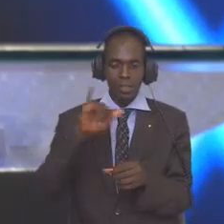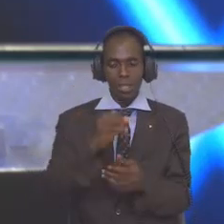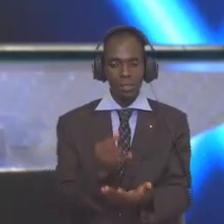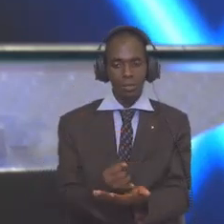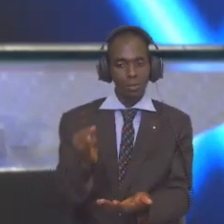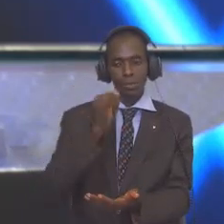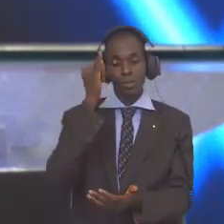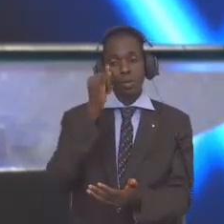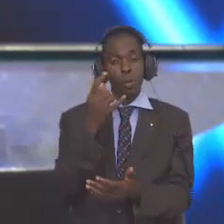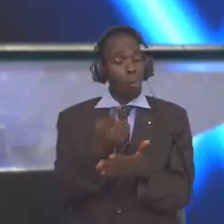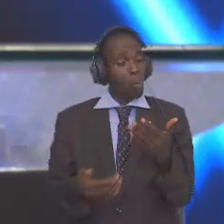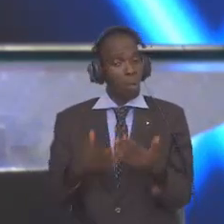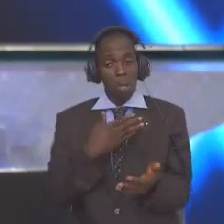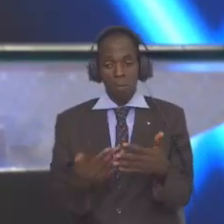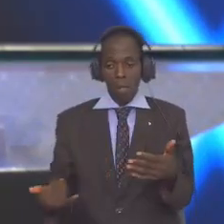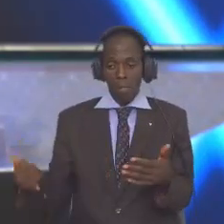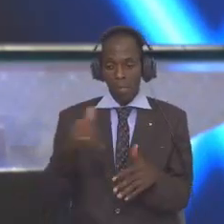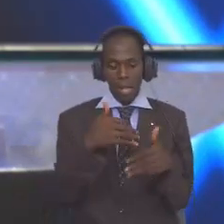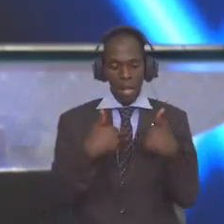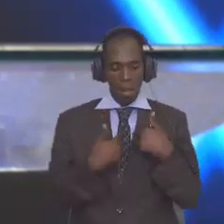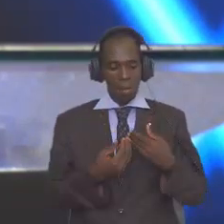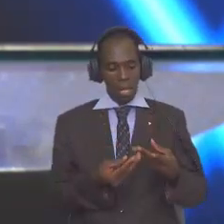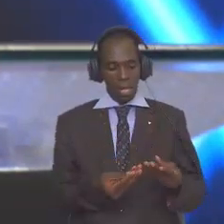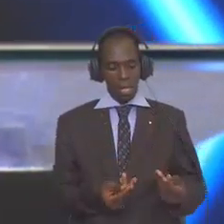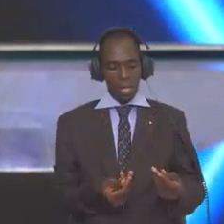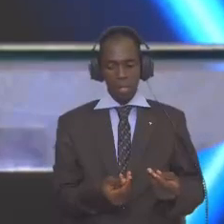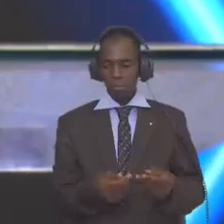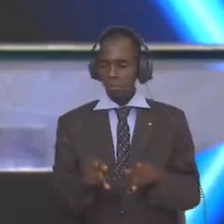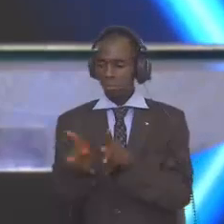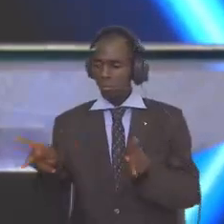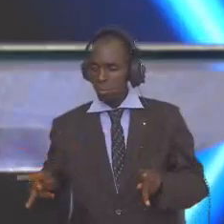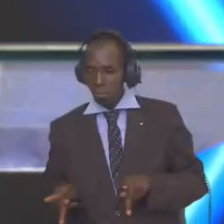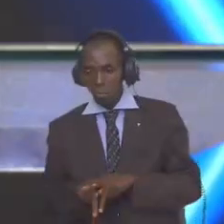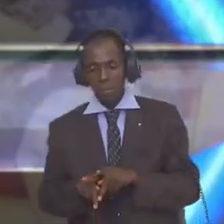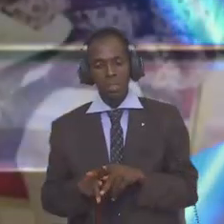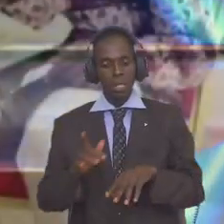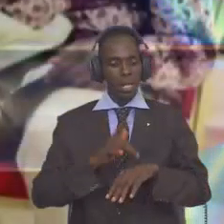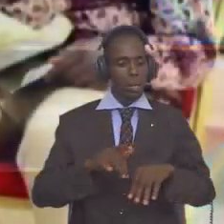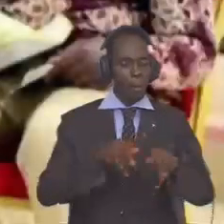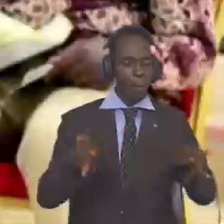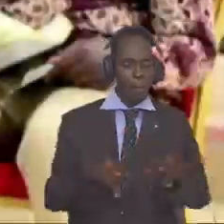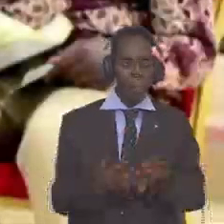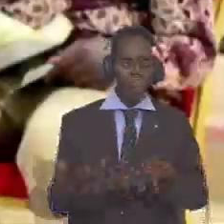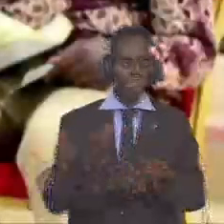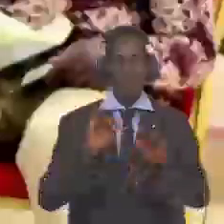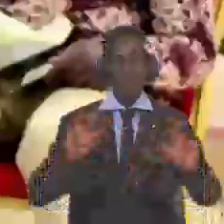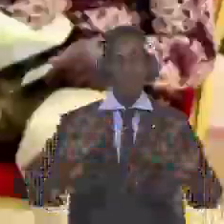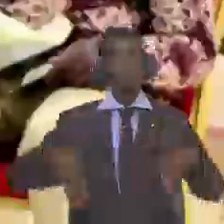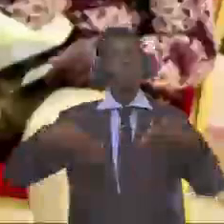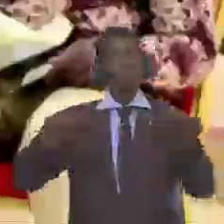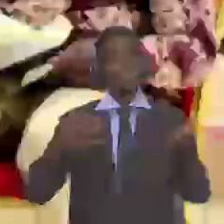institution. Whatever they had, whatever land, whatever personal space they had, they gave that to